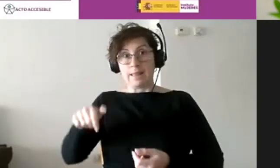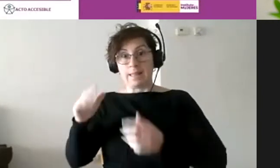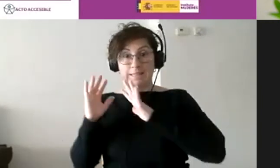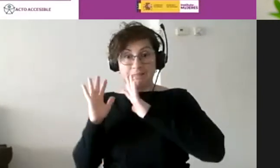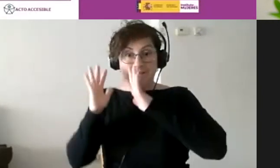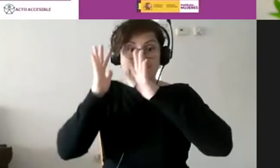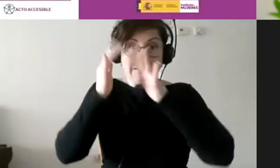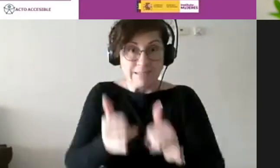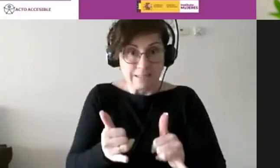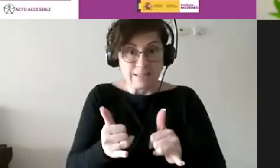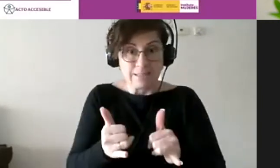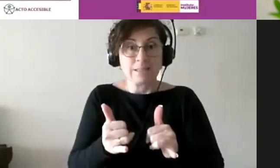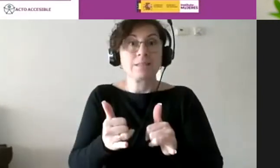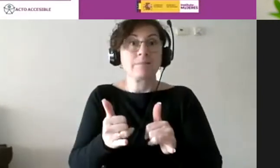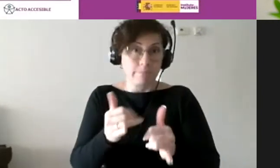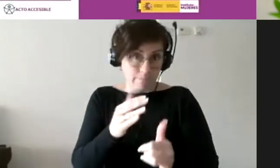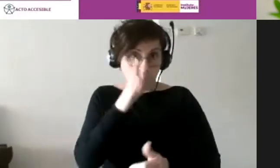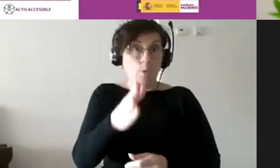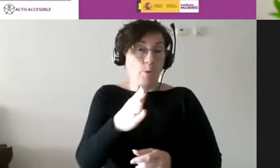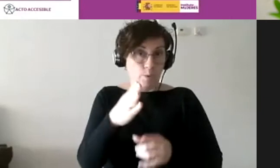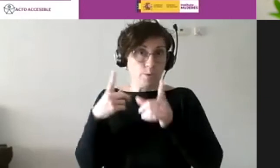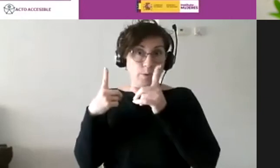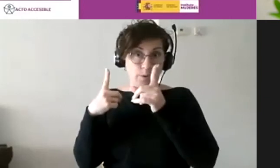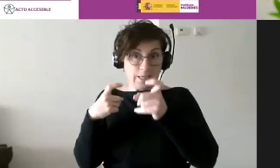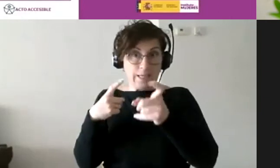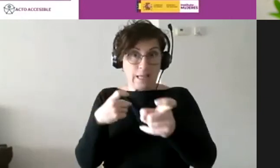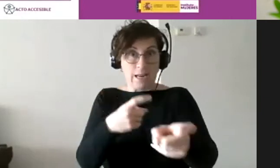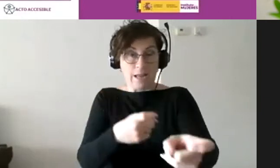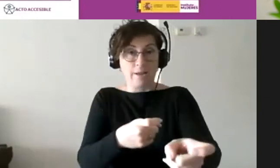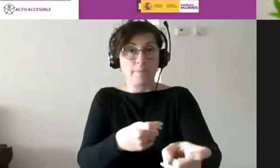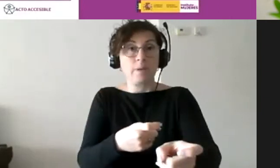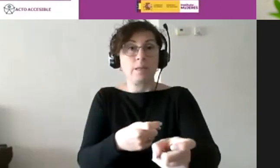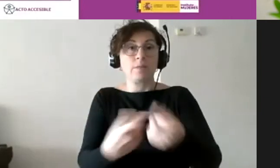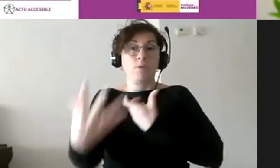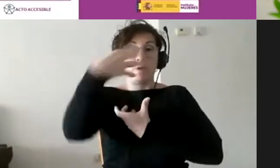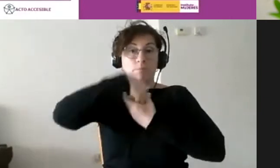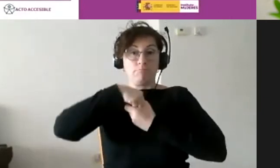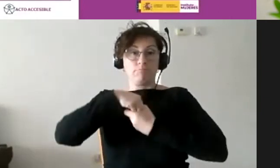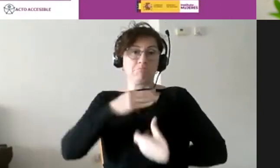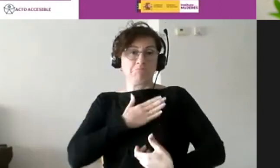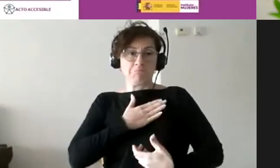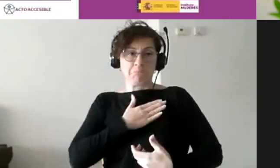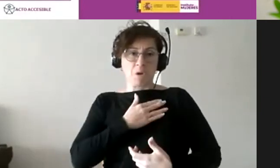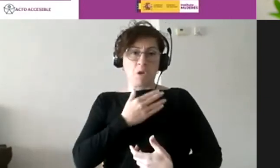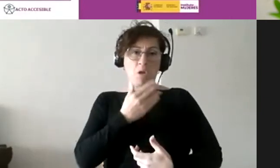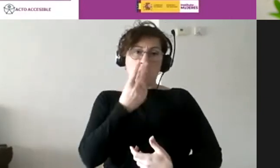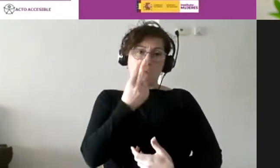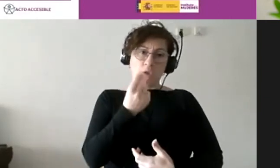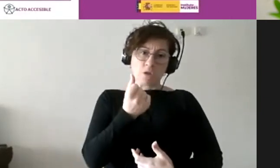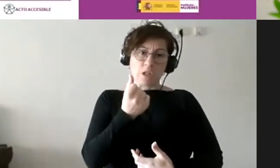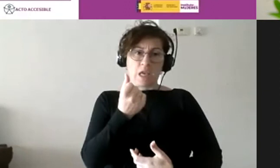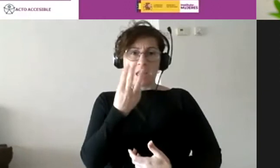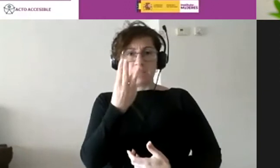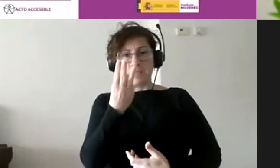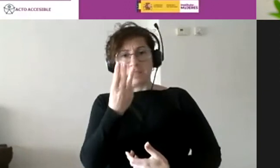And they are staying at our center for 2 or 3 days, or maybe longer, until the groups are